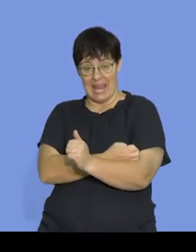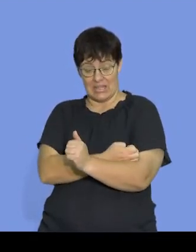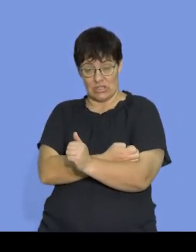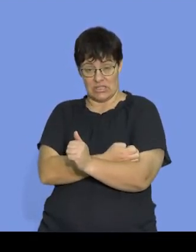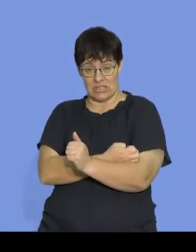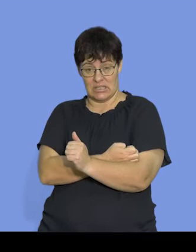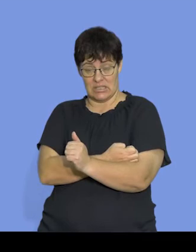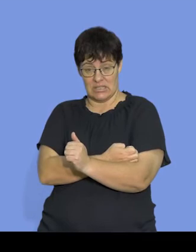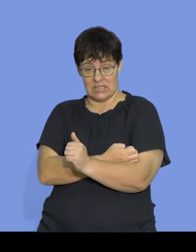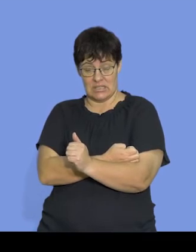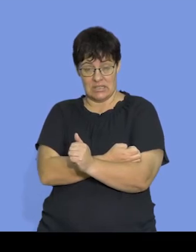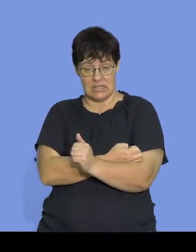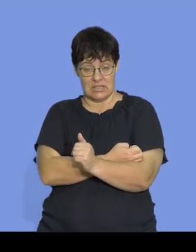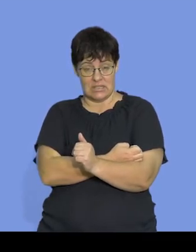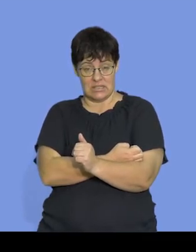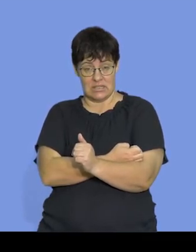released,